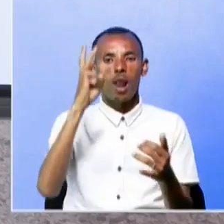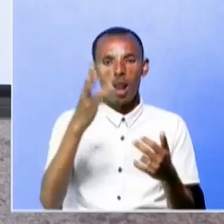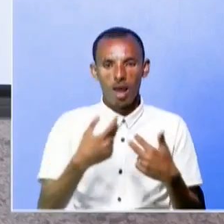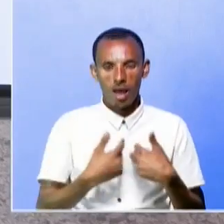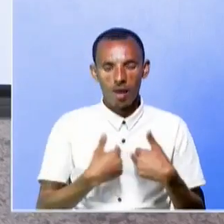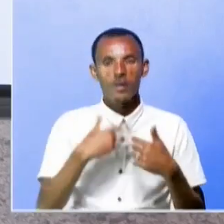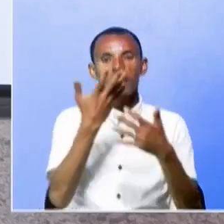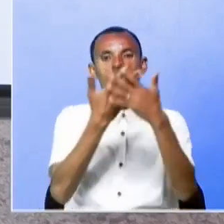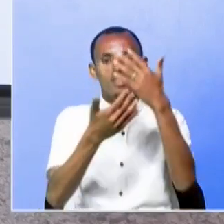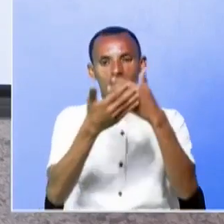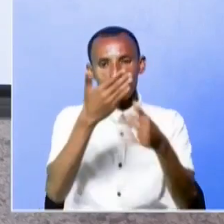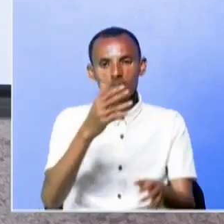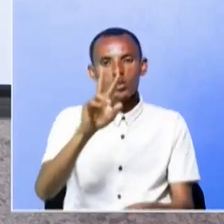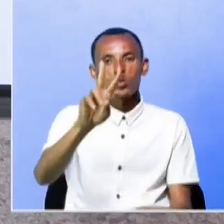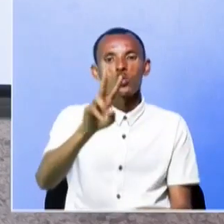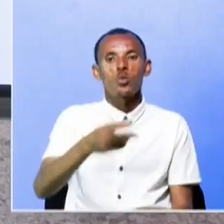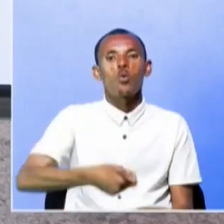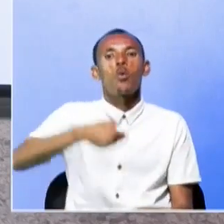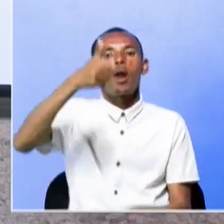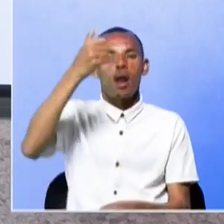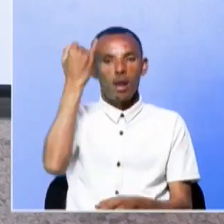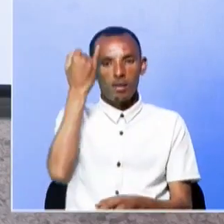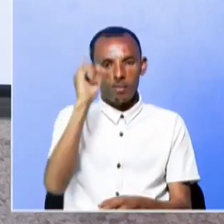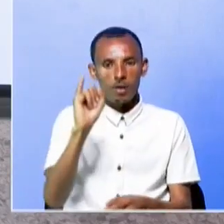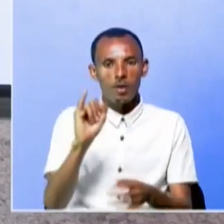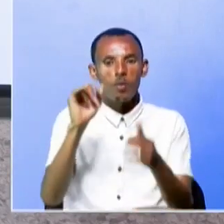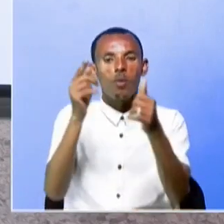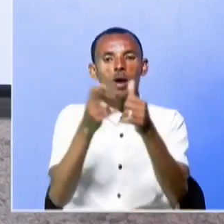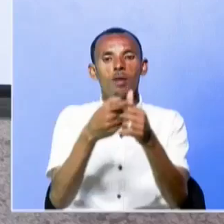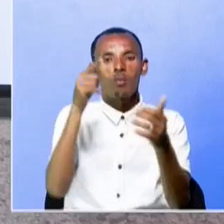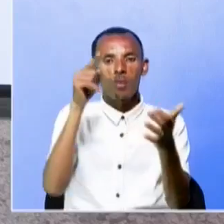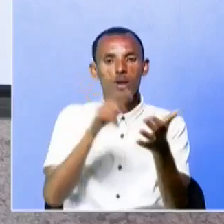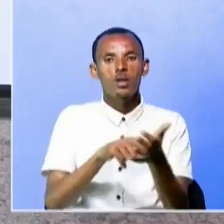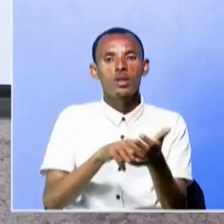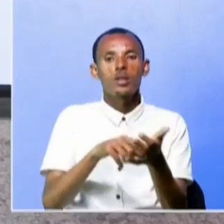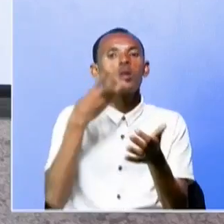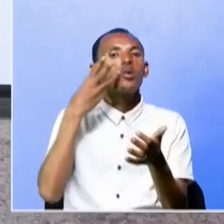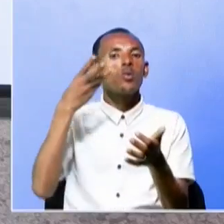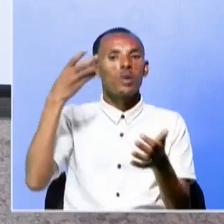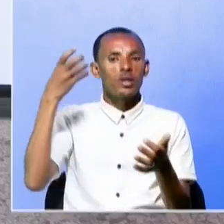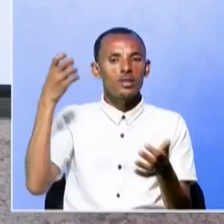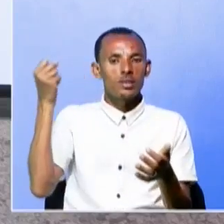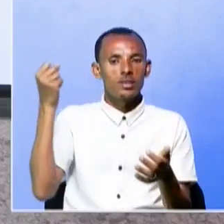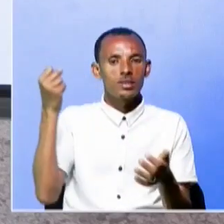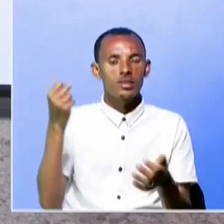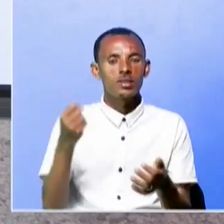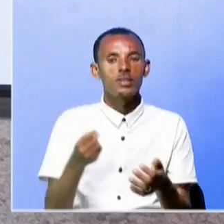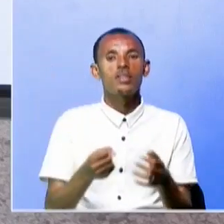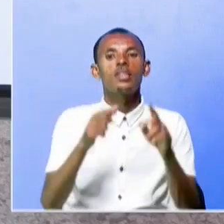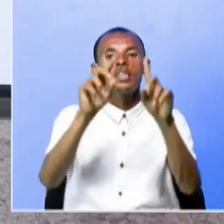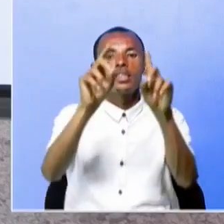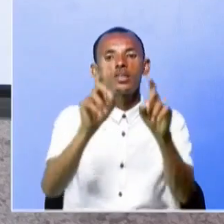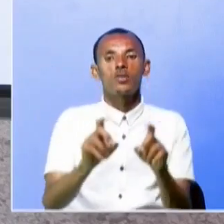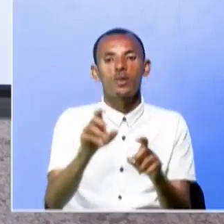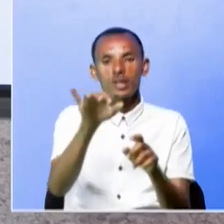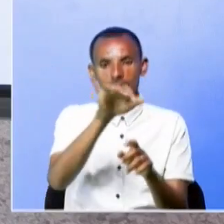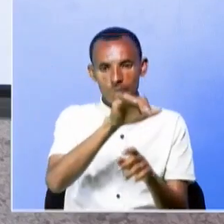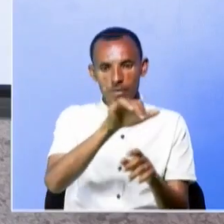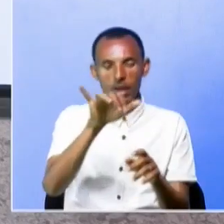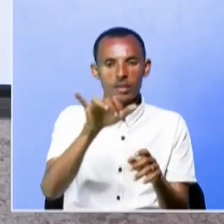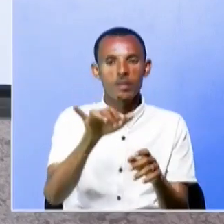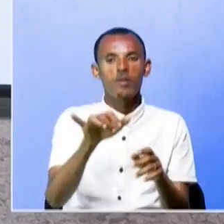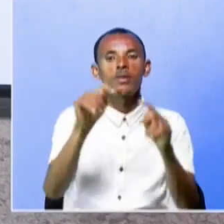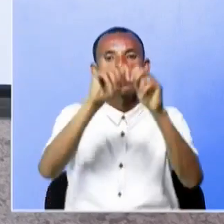a discussion on two main points. One of the point of discussion for today is test for similarity